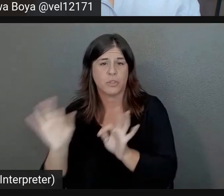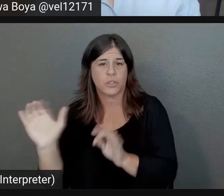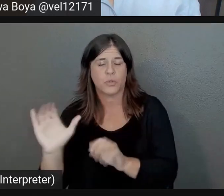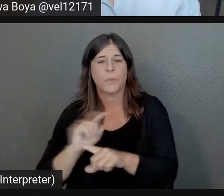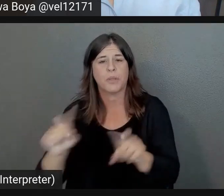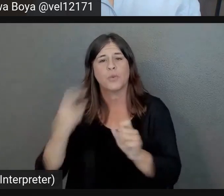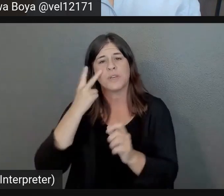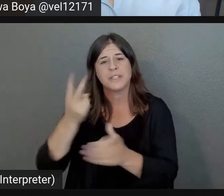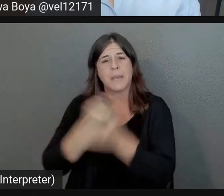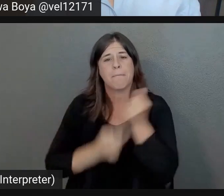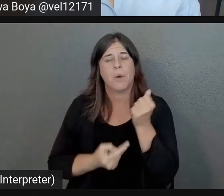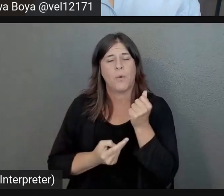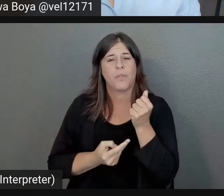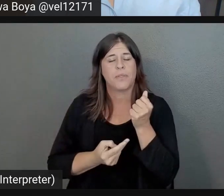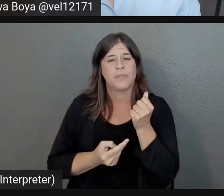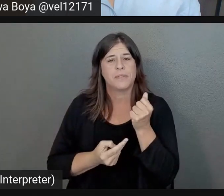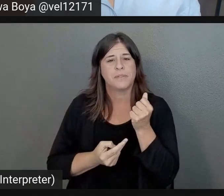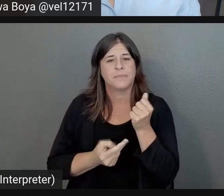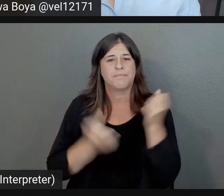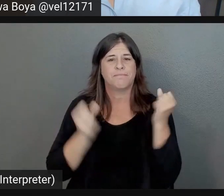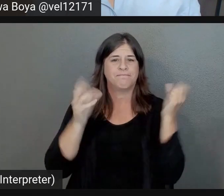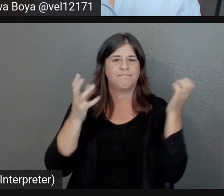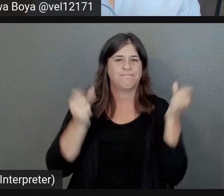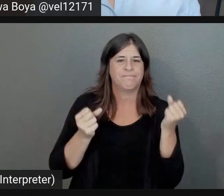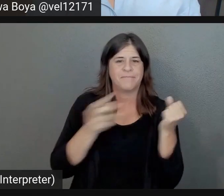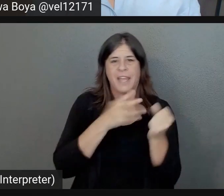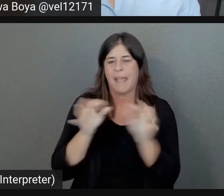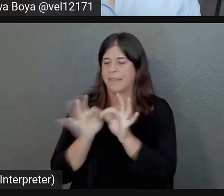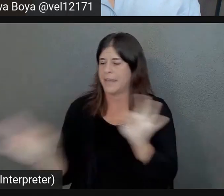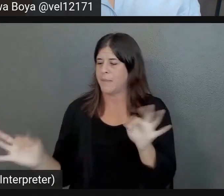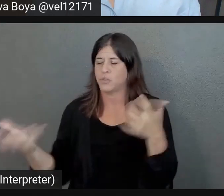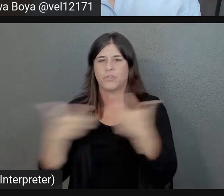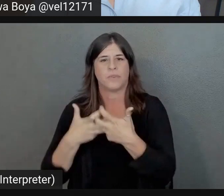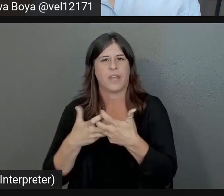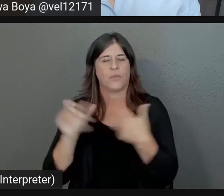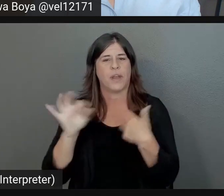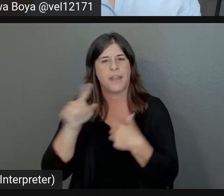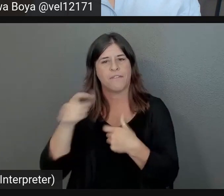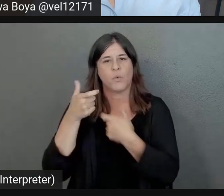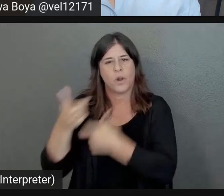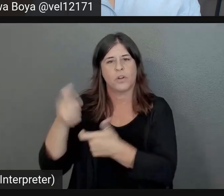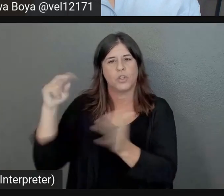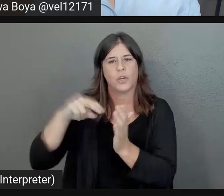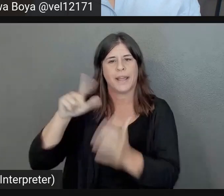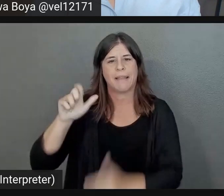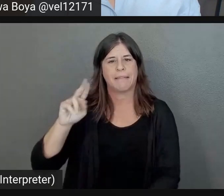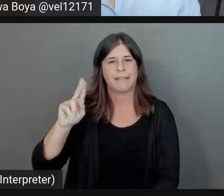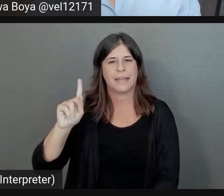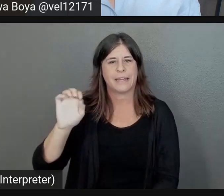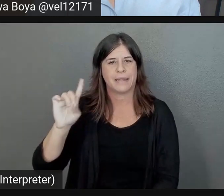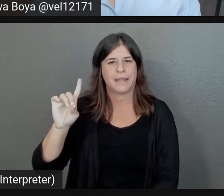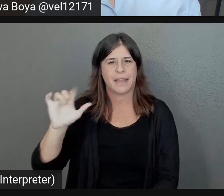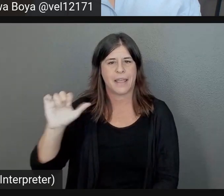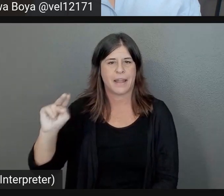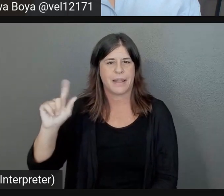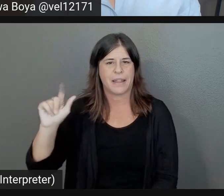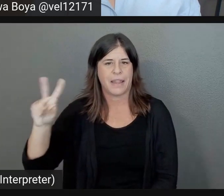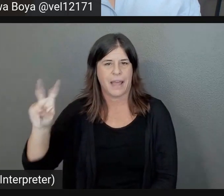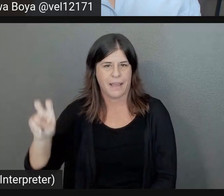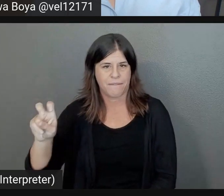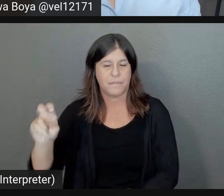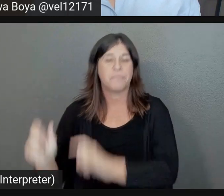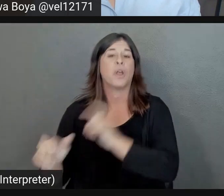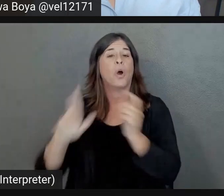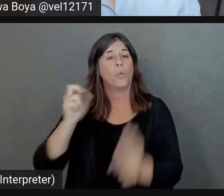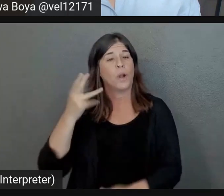see both the ASL and the captioning together if you are on LinkedIn Live. All right, so Rahul, great to see